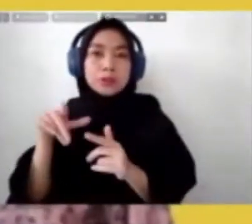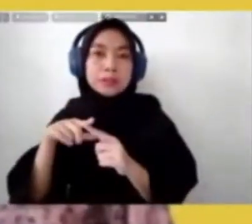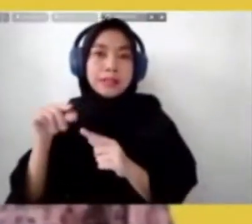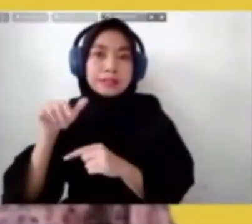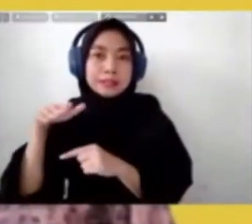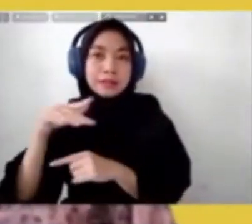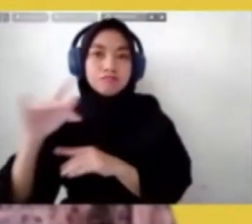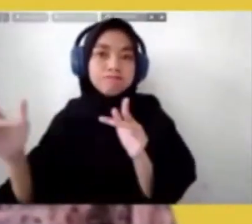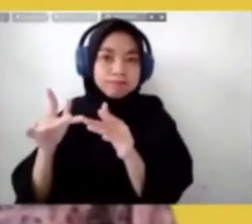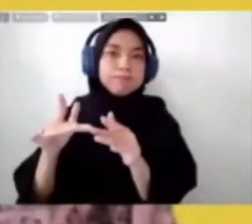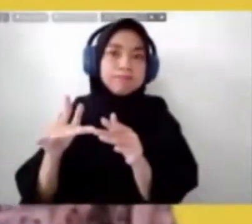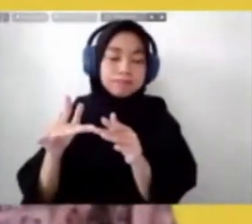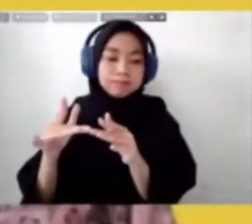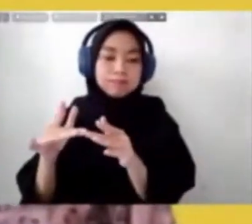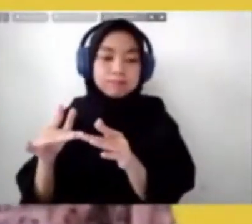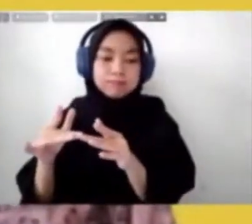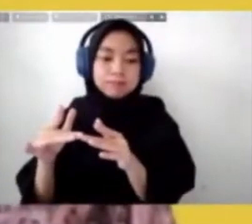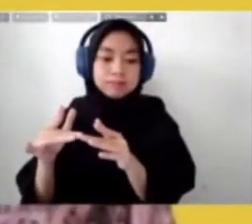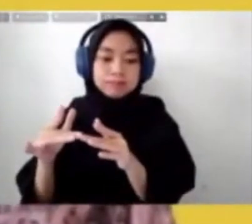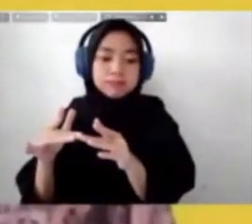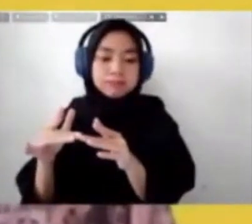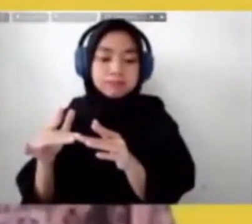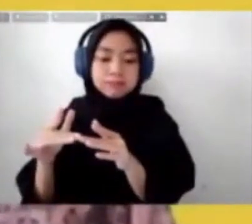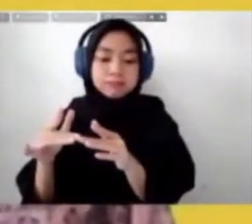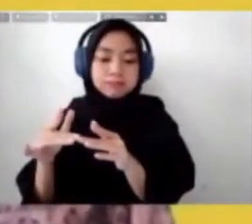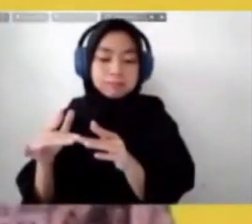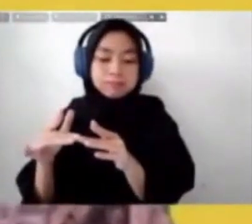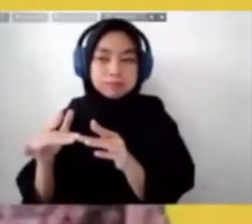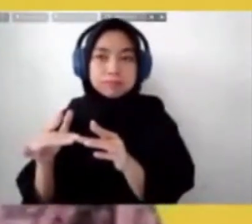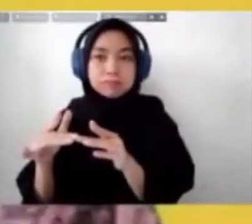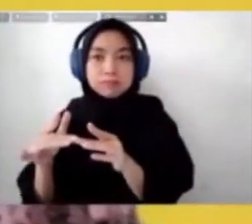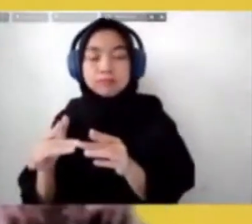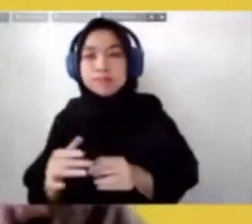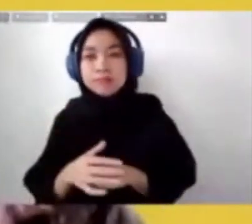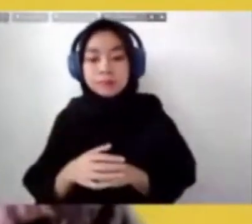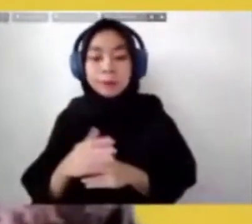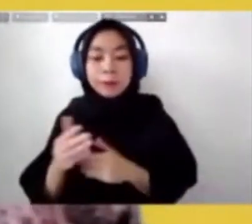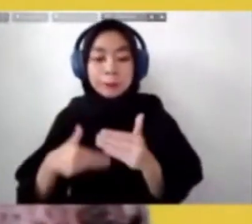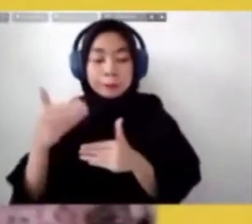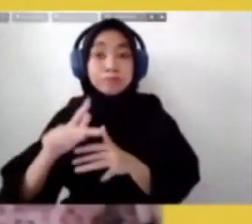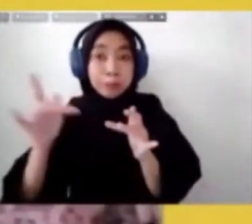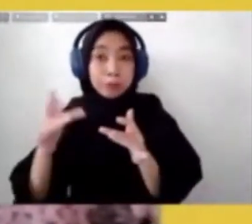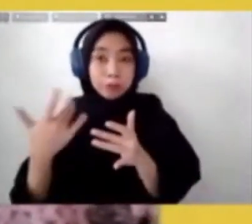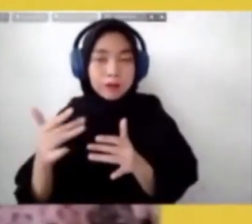for to finish the presentation and can attend